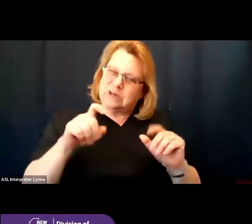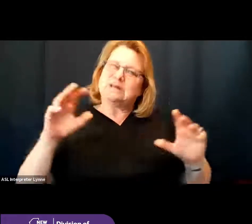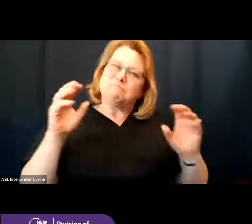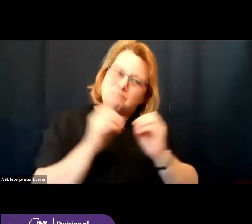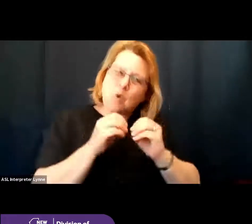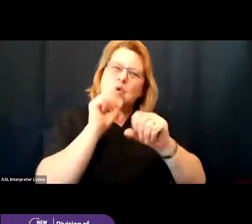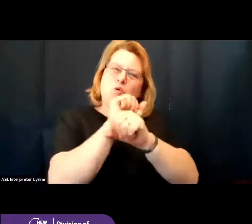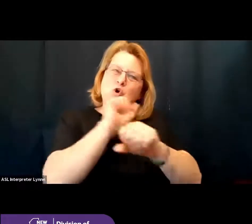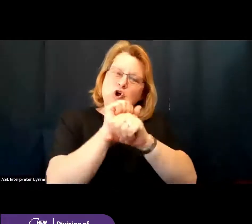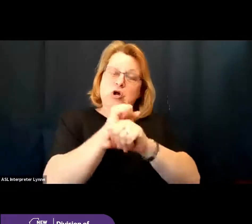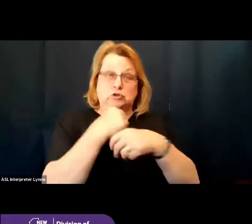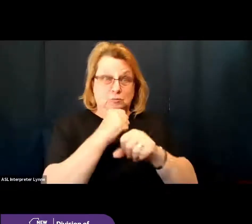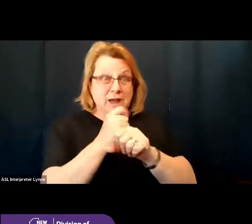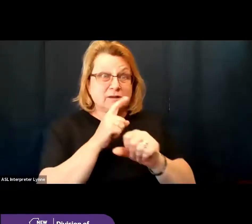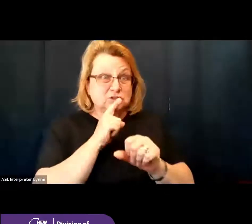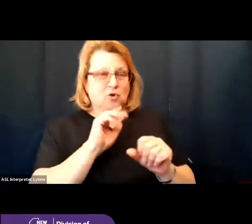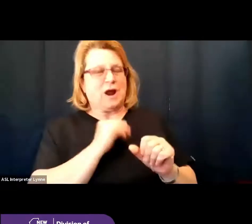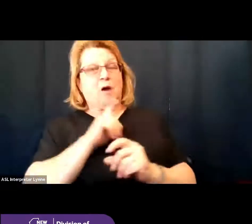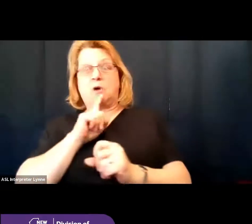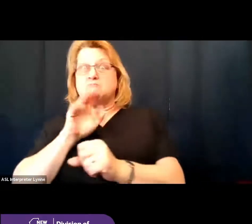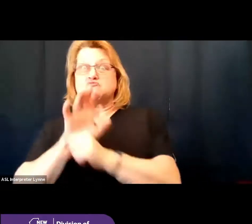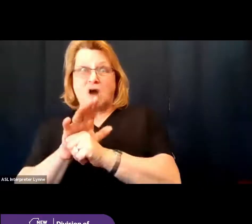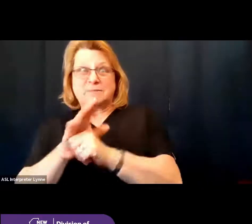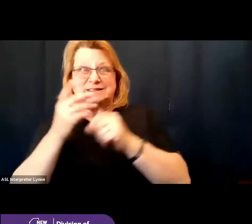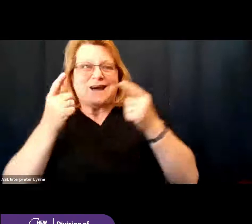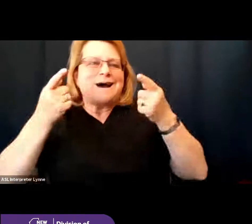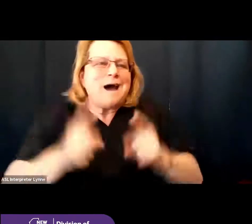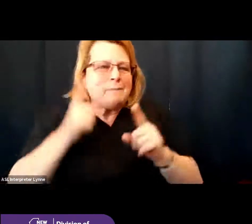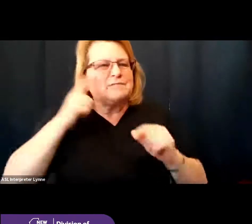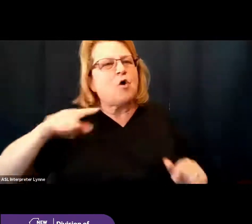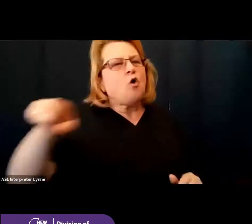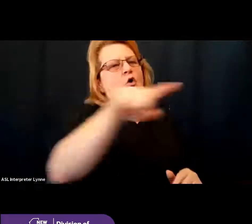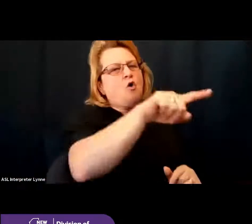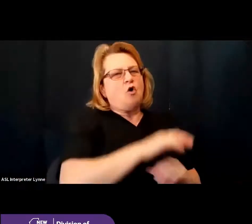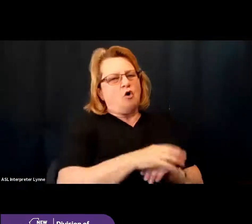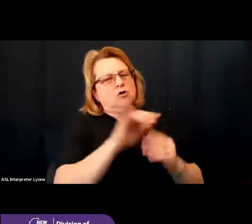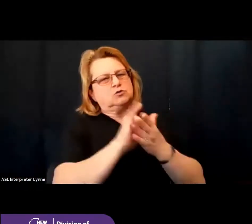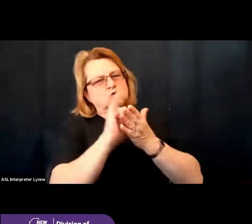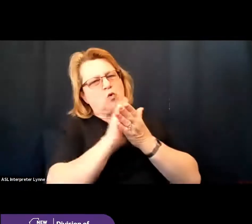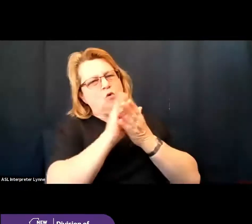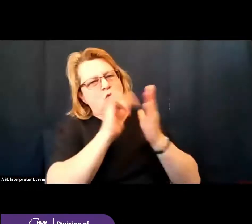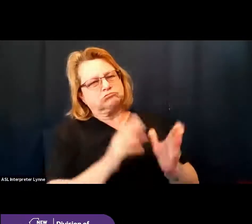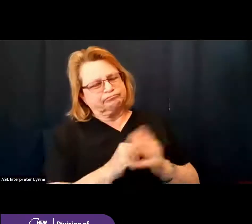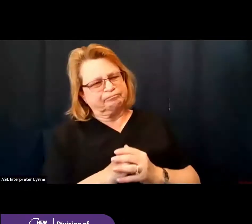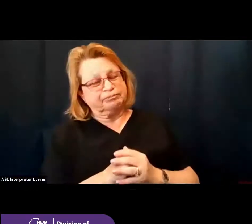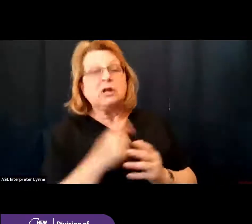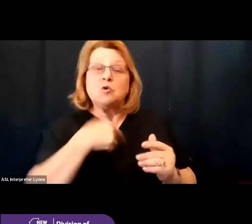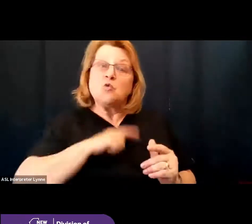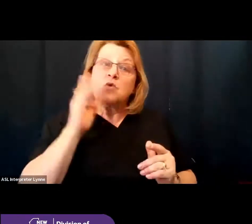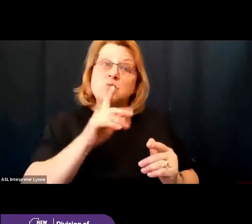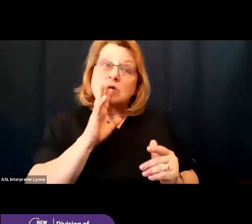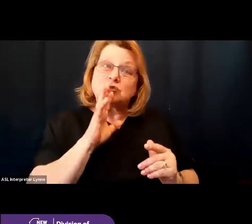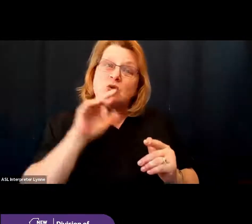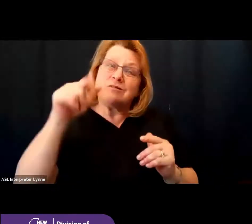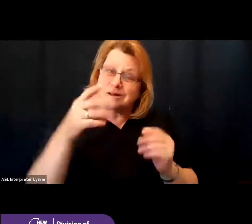sure that promise is realized for all New Yorkers. And so we're going to talk later on the program about the efforts that we